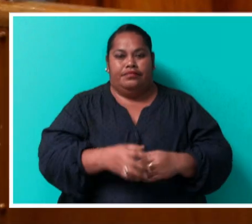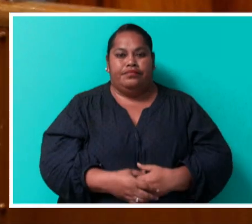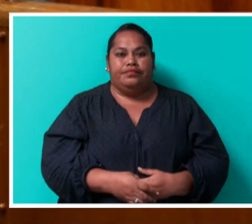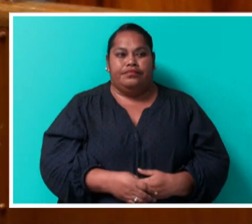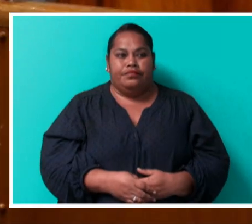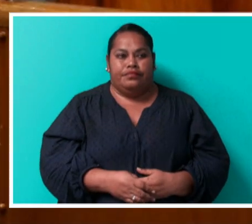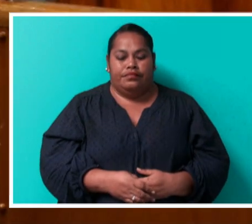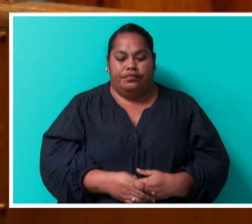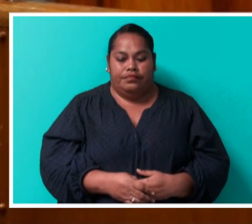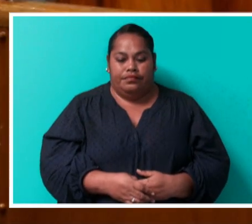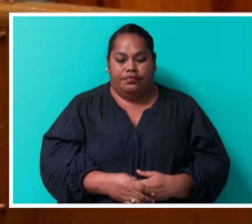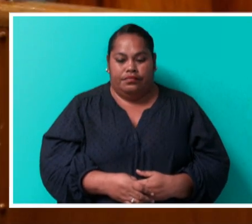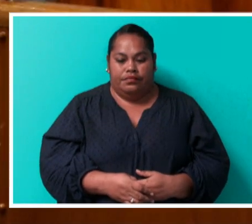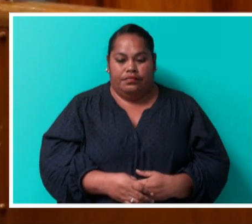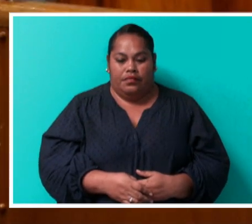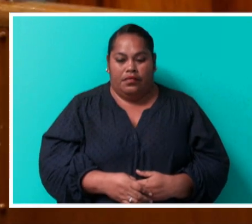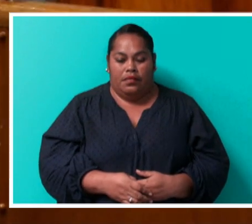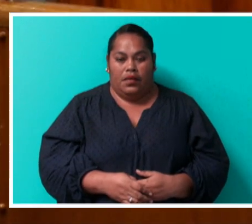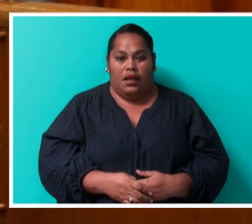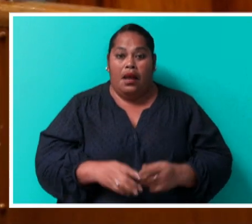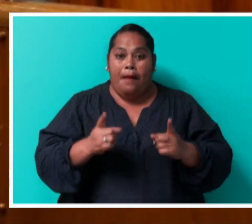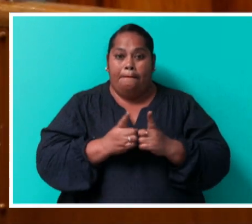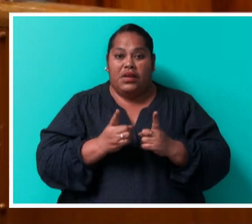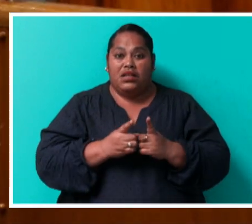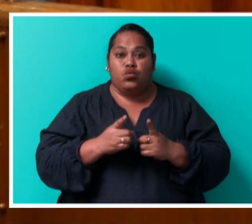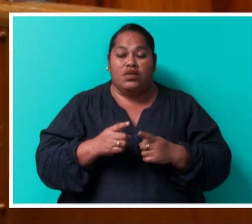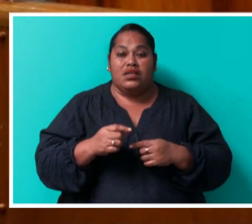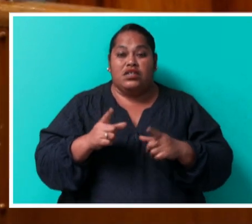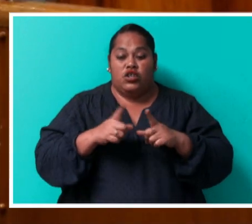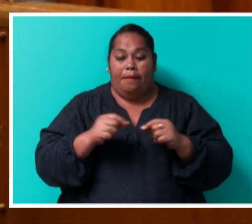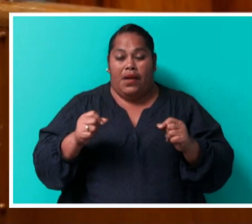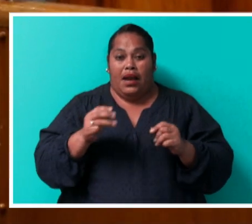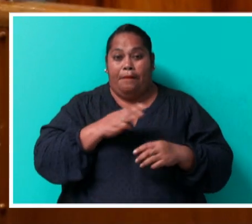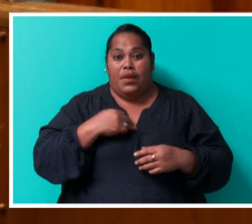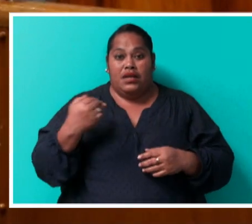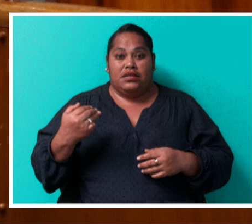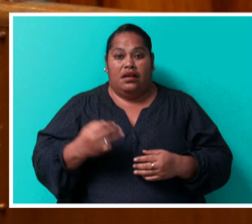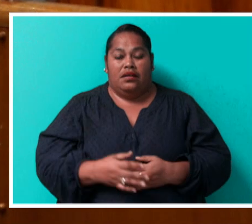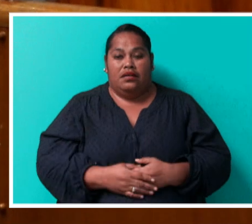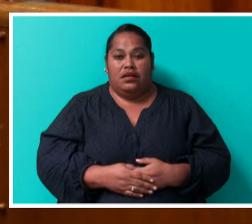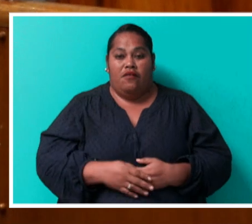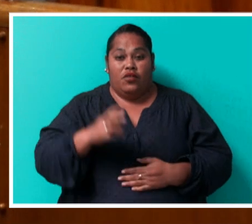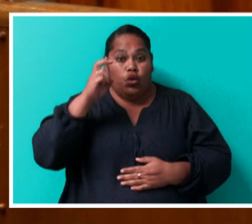Meeting with the Japan Minister for Land, Infrastructure, and Transport and Tourism.